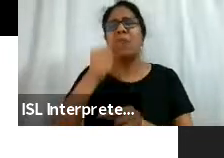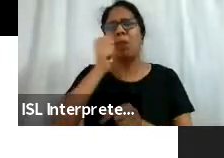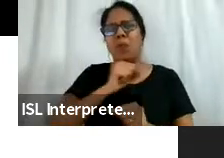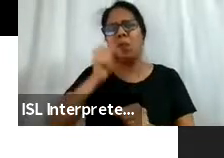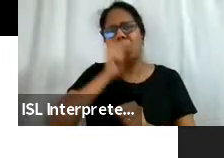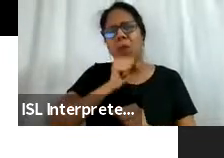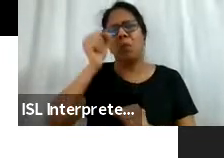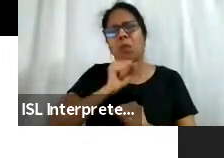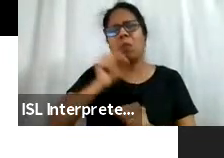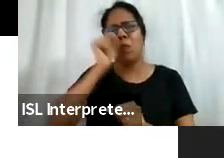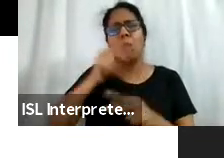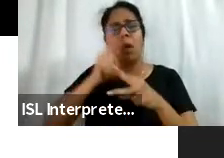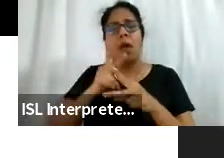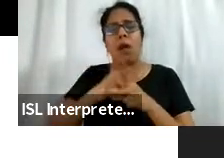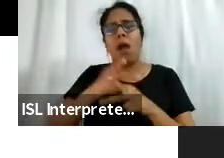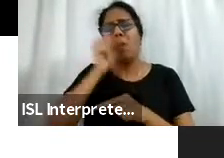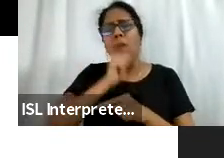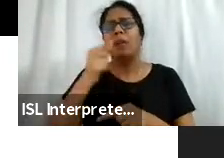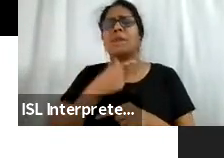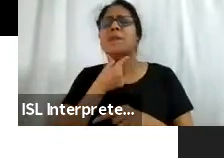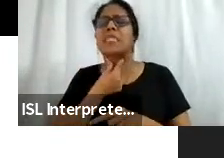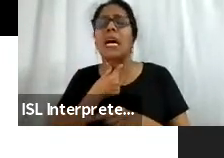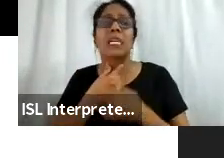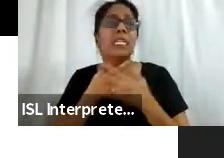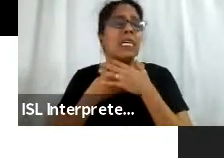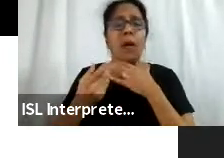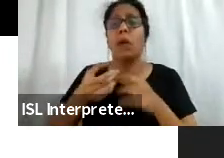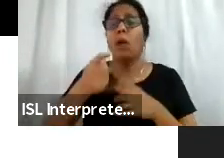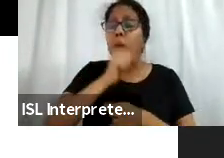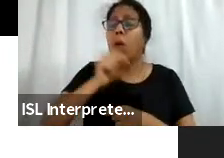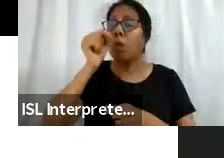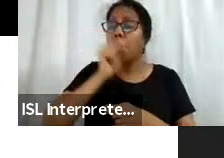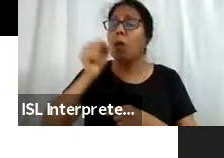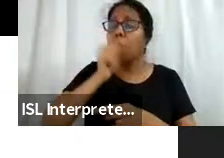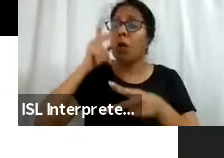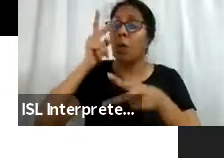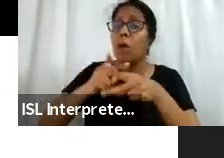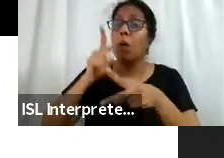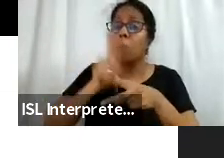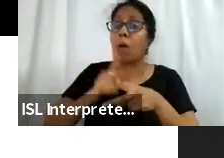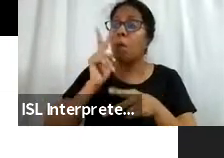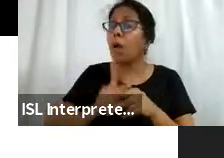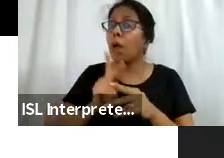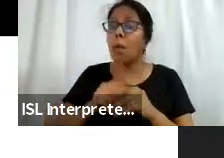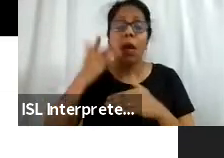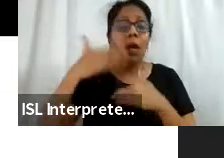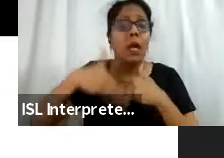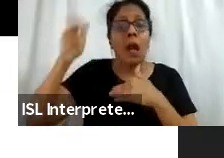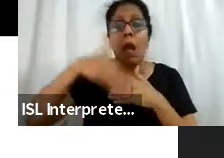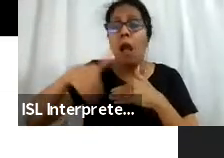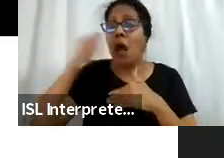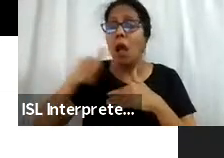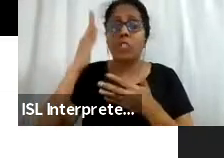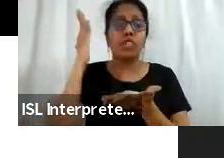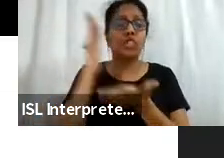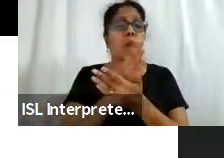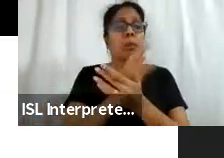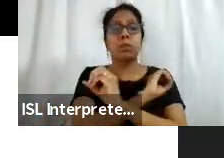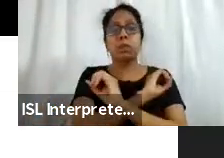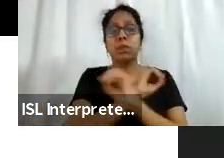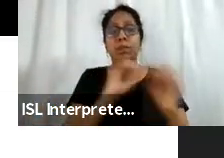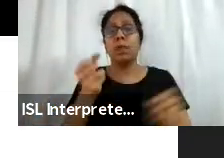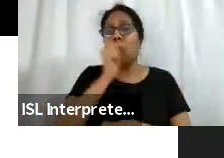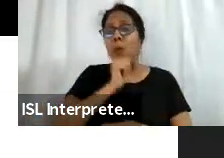There would be cough, it would be irritating, but when it turns towards worst side, when it goes turning